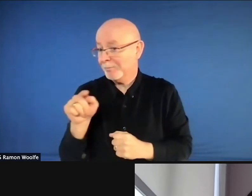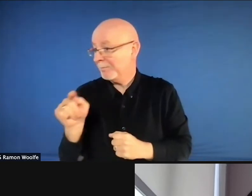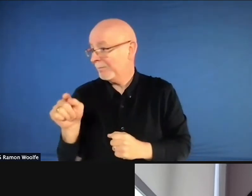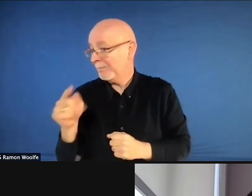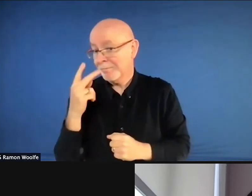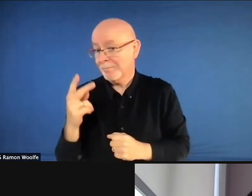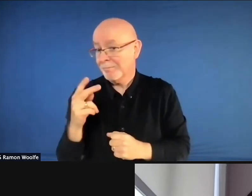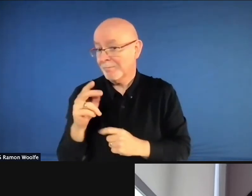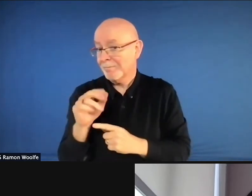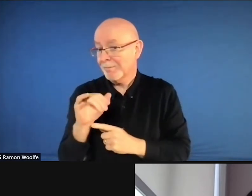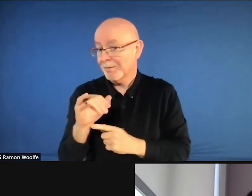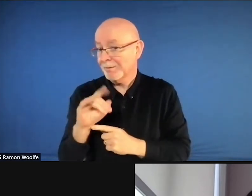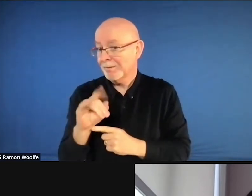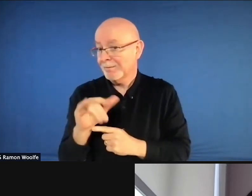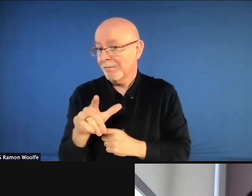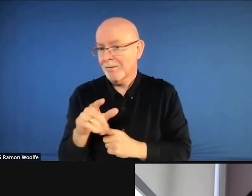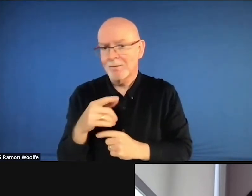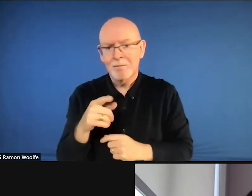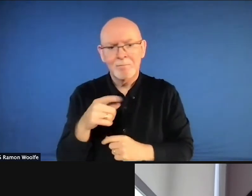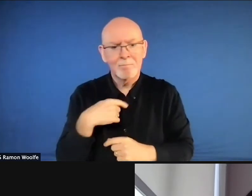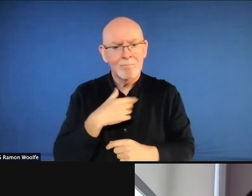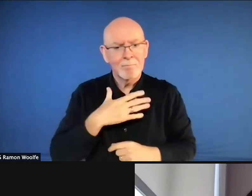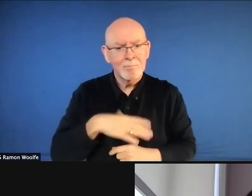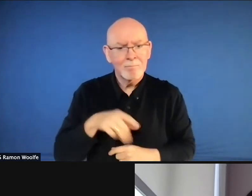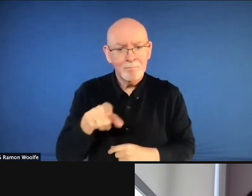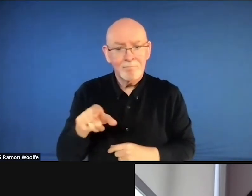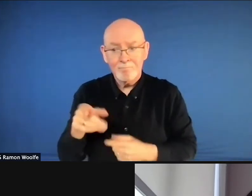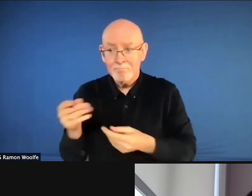and the purpose of the research?